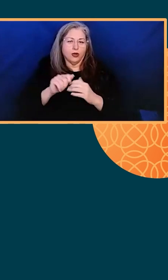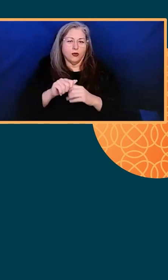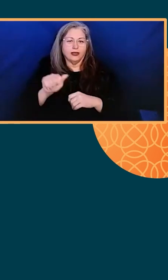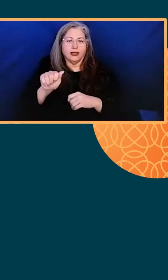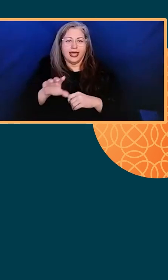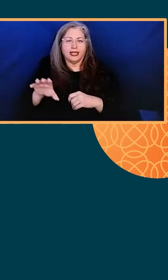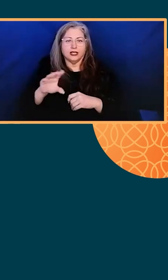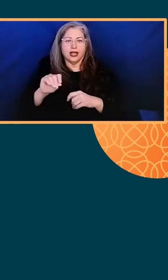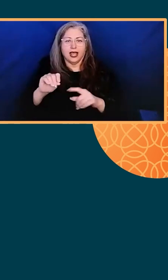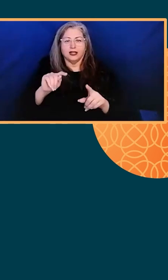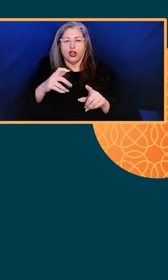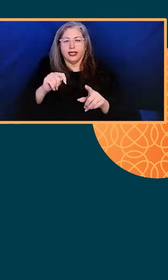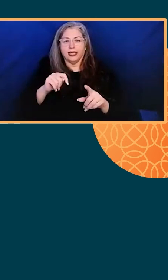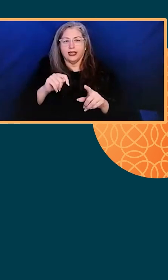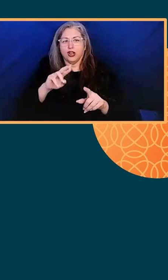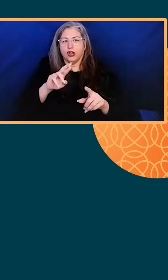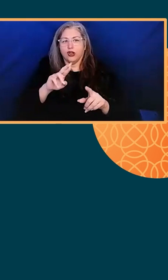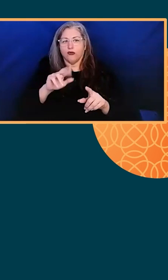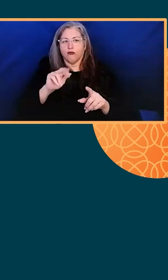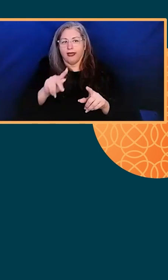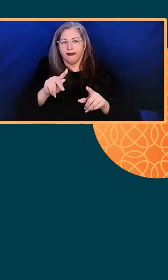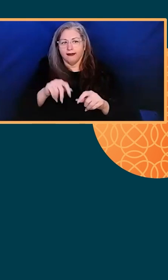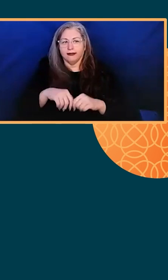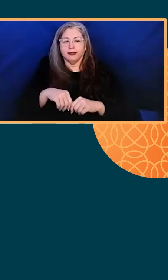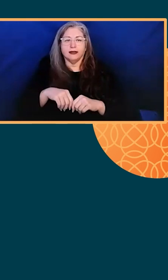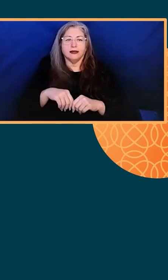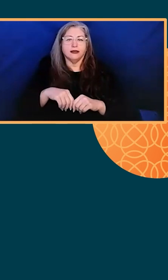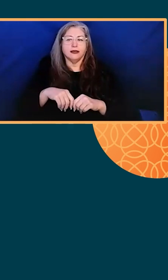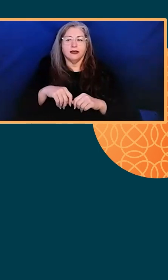target rank. And then there is